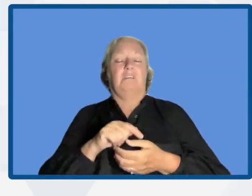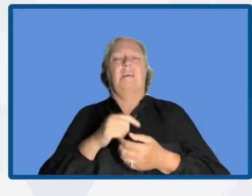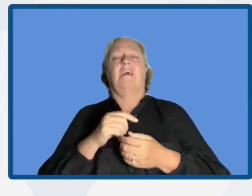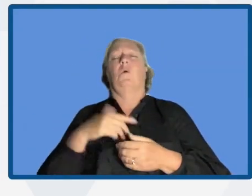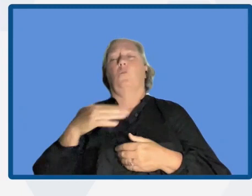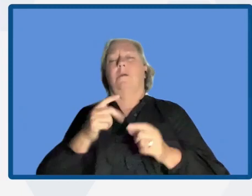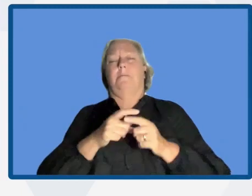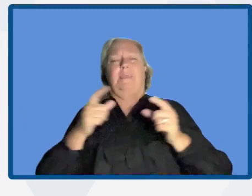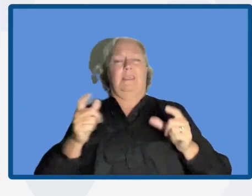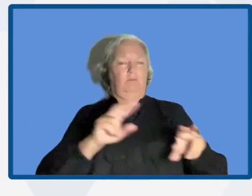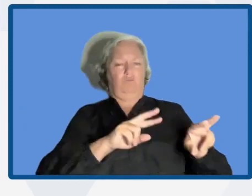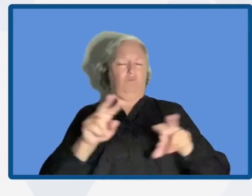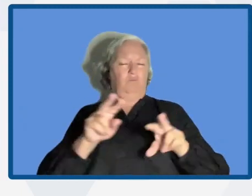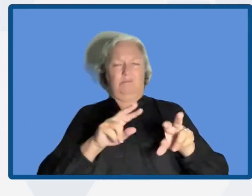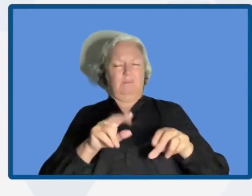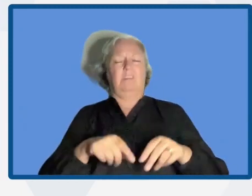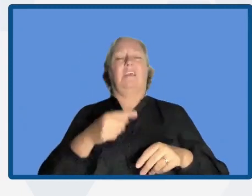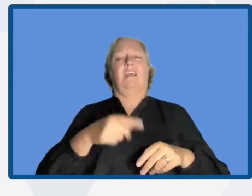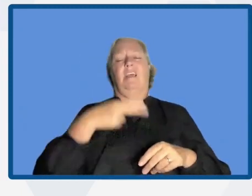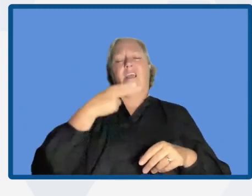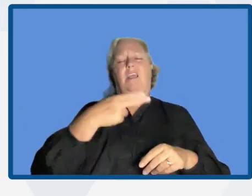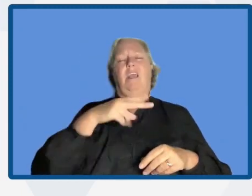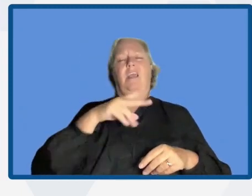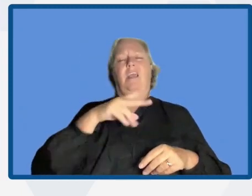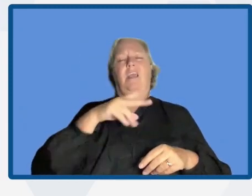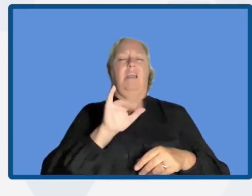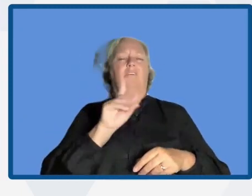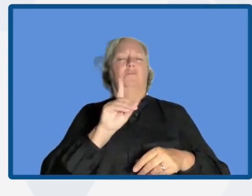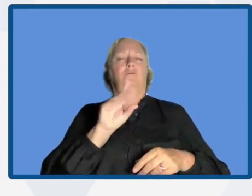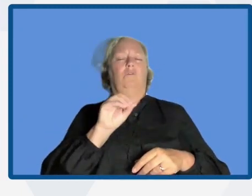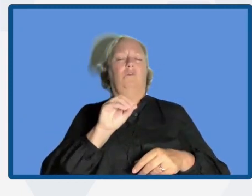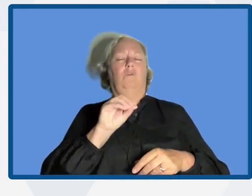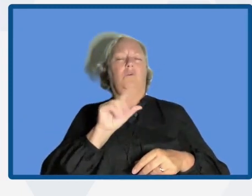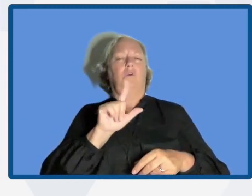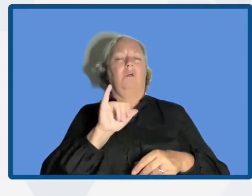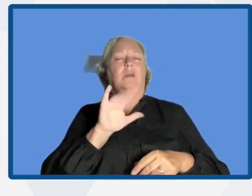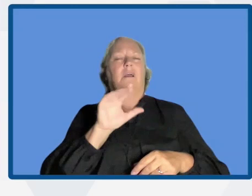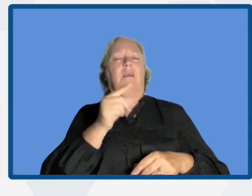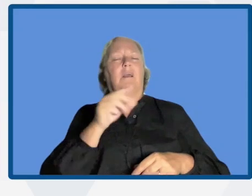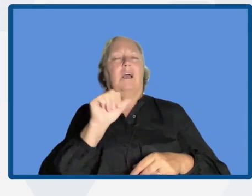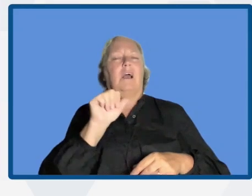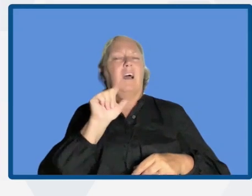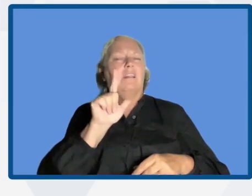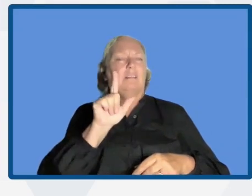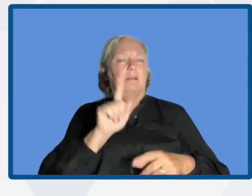of hydrological phenomena with many stations, 8 radars that